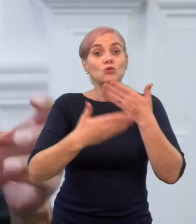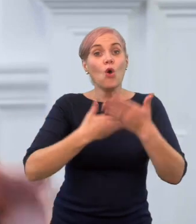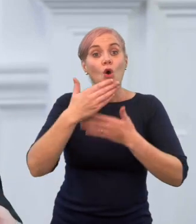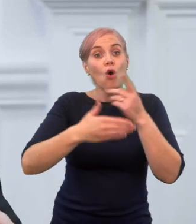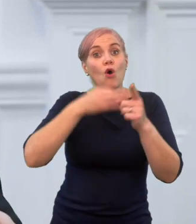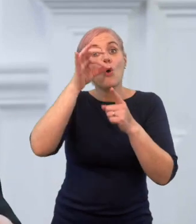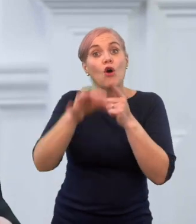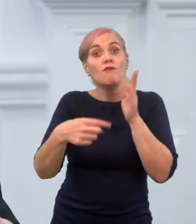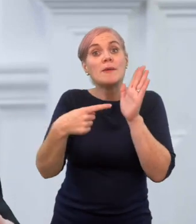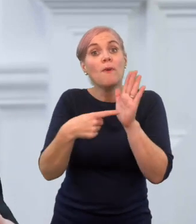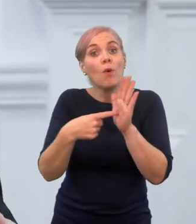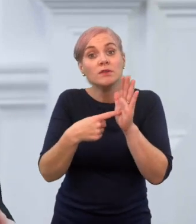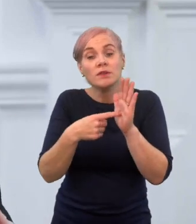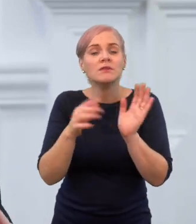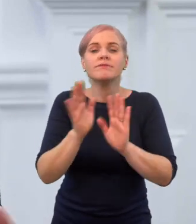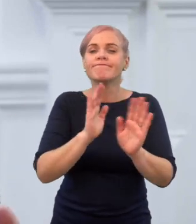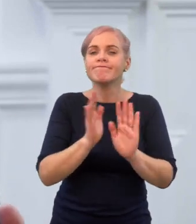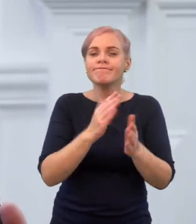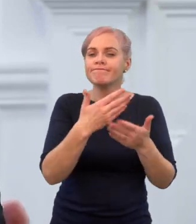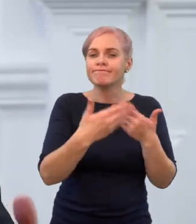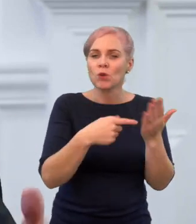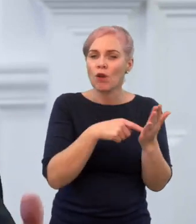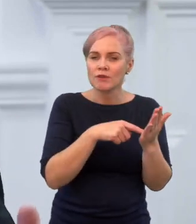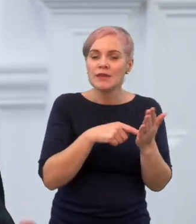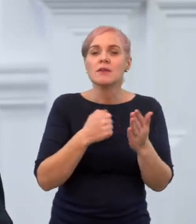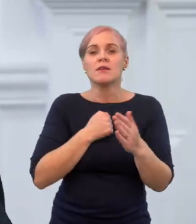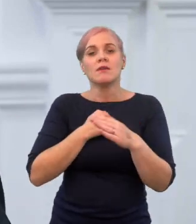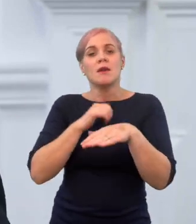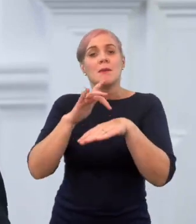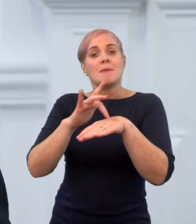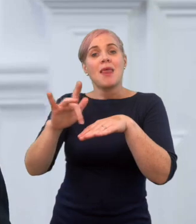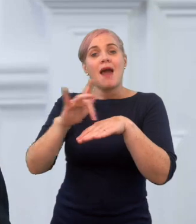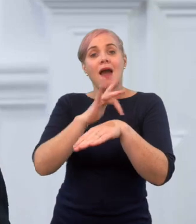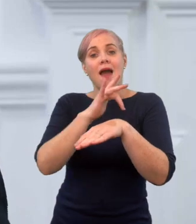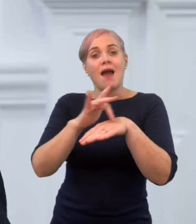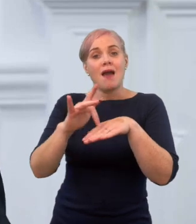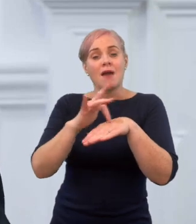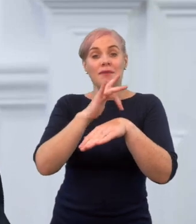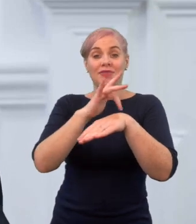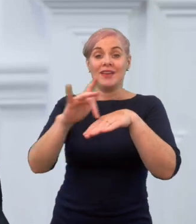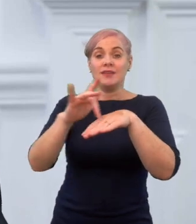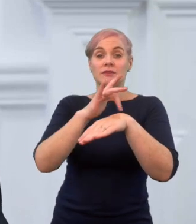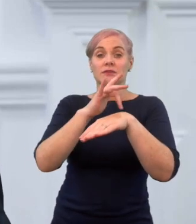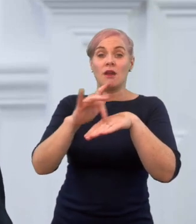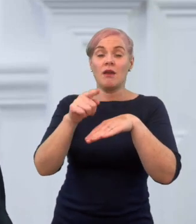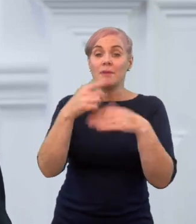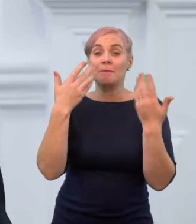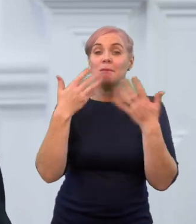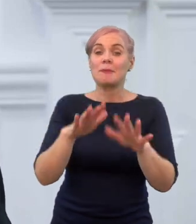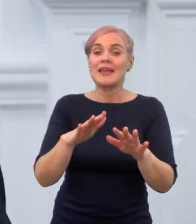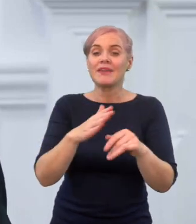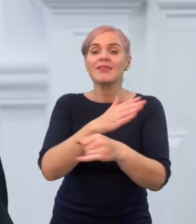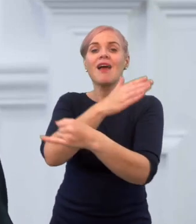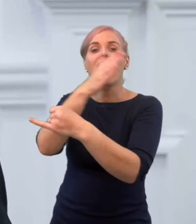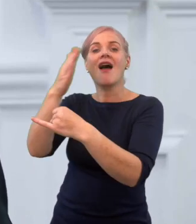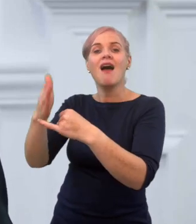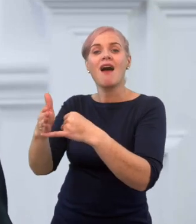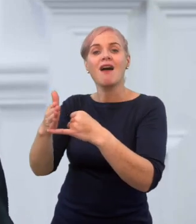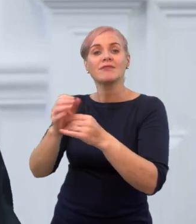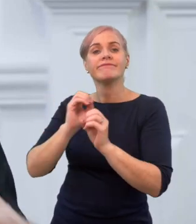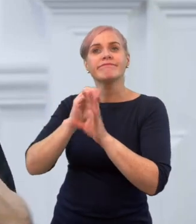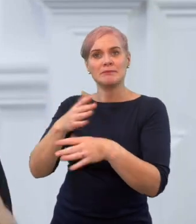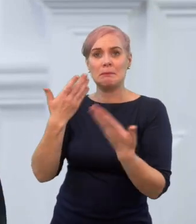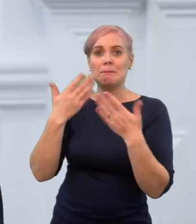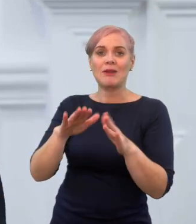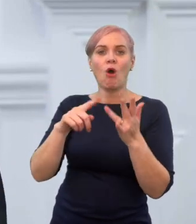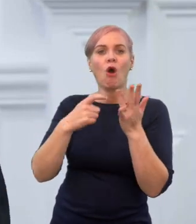it's not specific in the story of our play for the theatre, but he does make reference to it at the